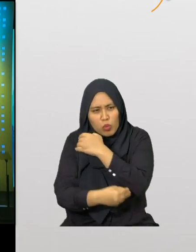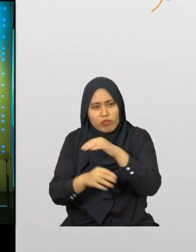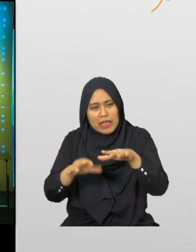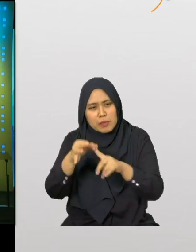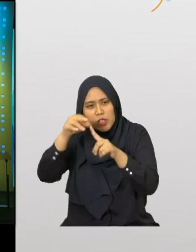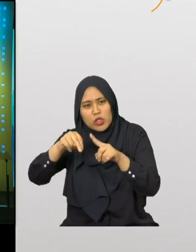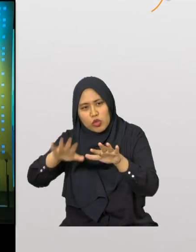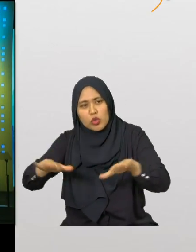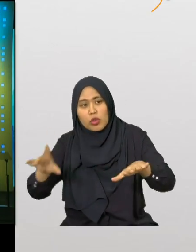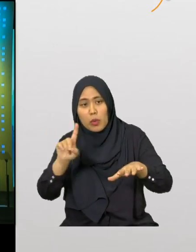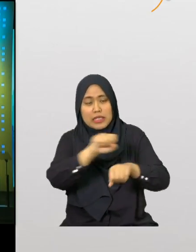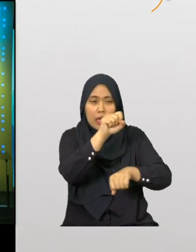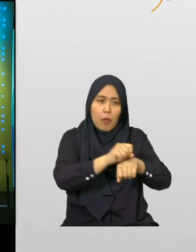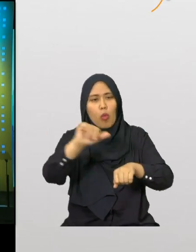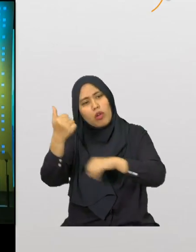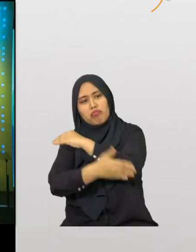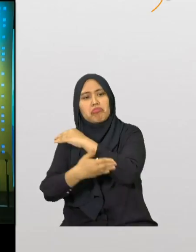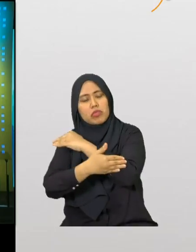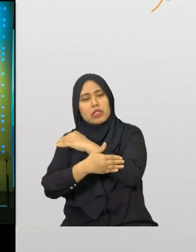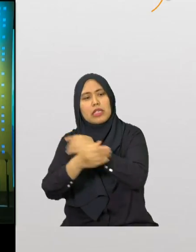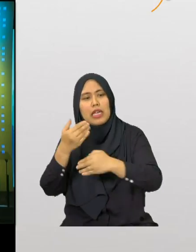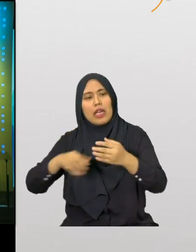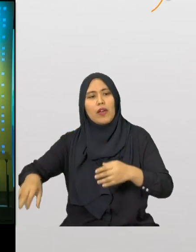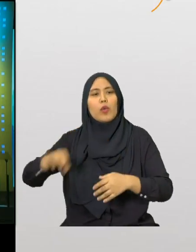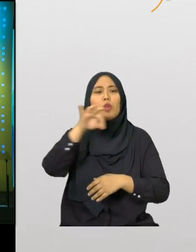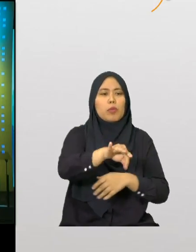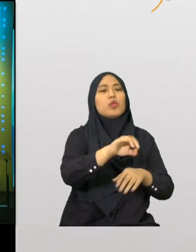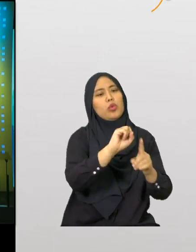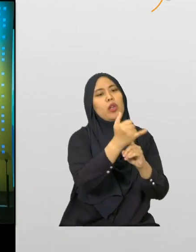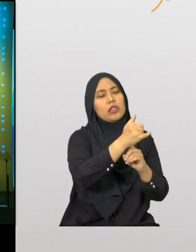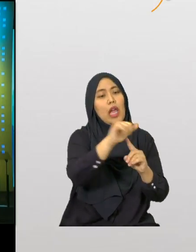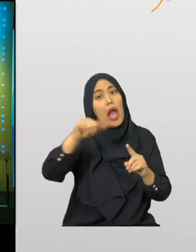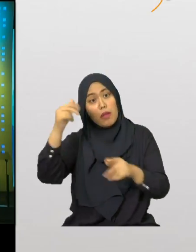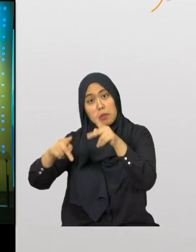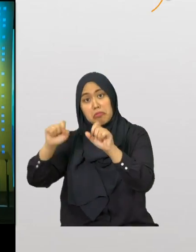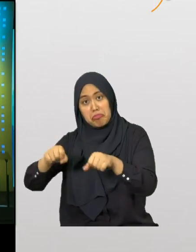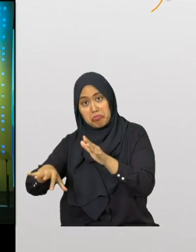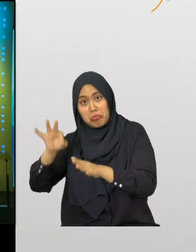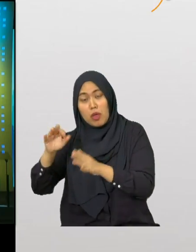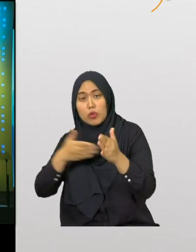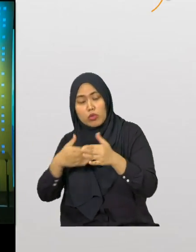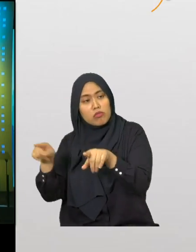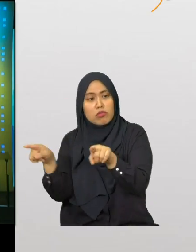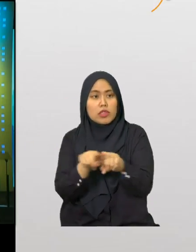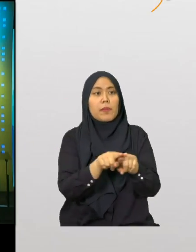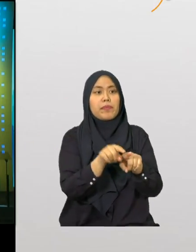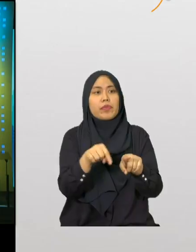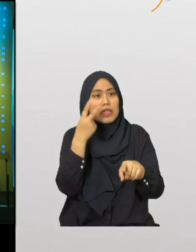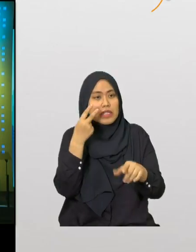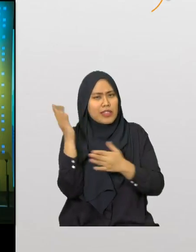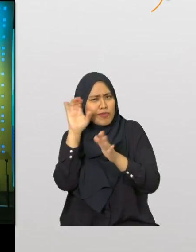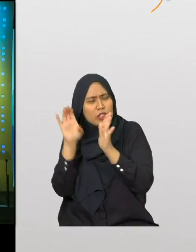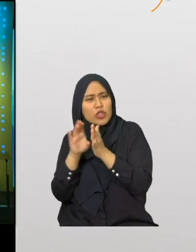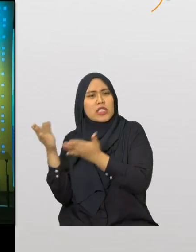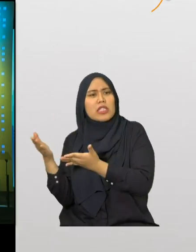elsewhere. He's giving back to society so that others can discover music just like he did. Here he is with the kids at